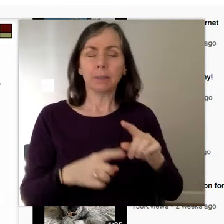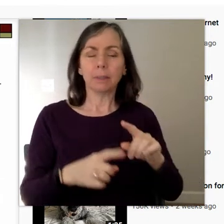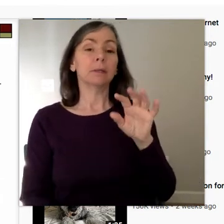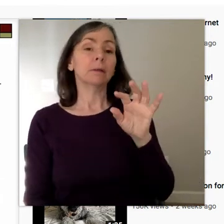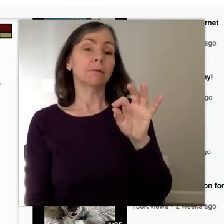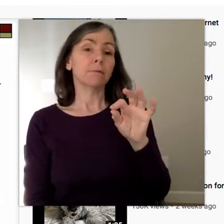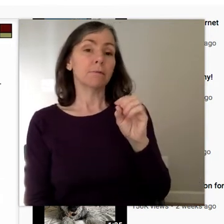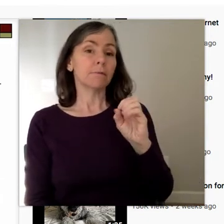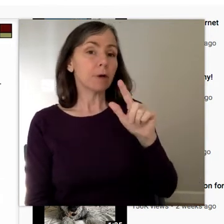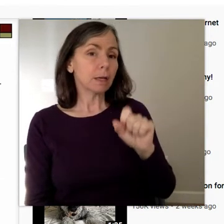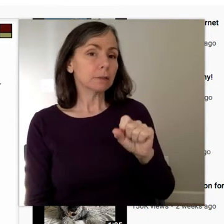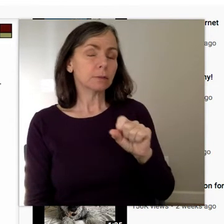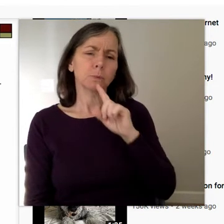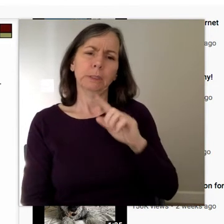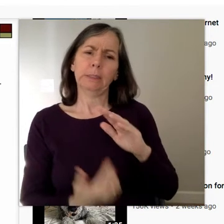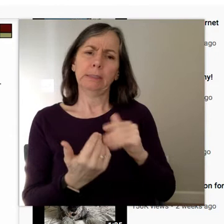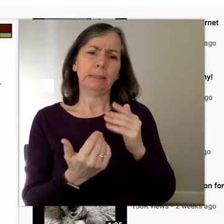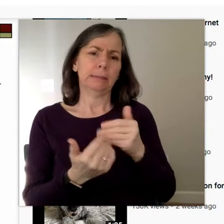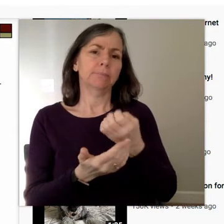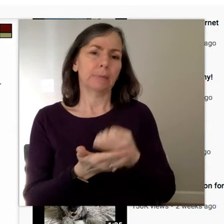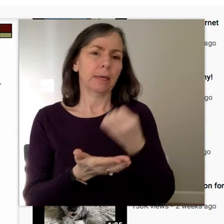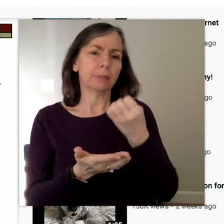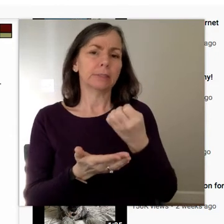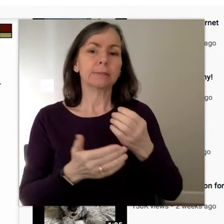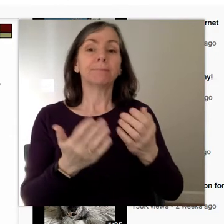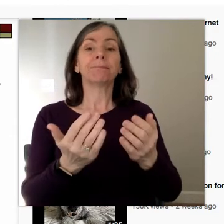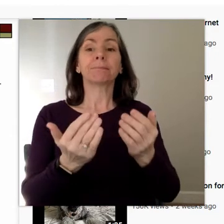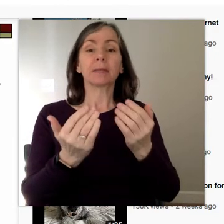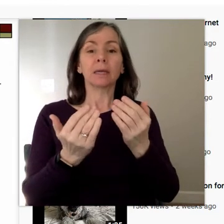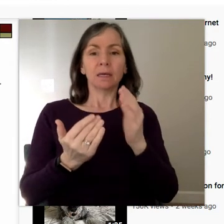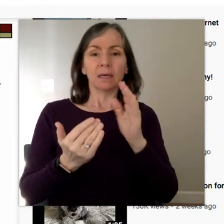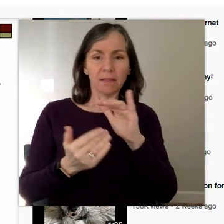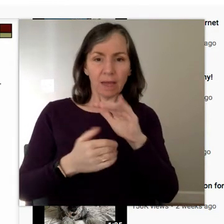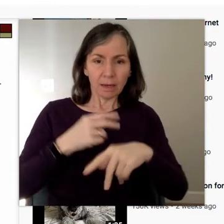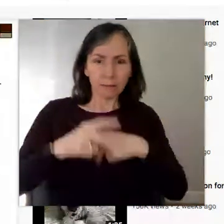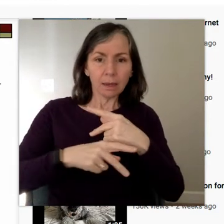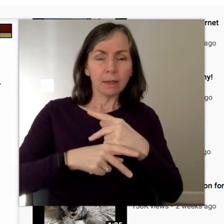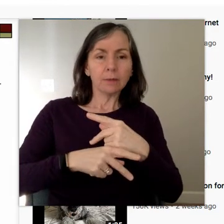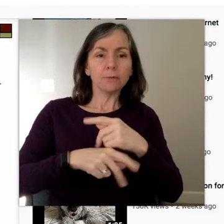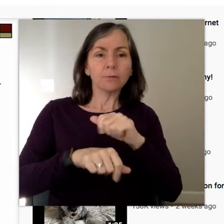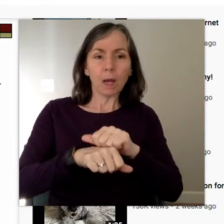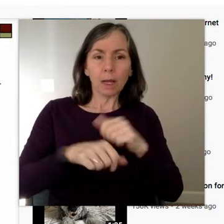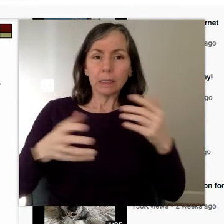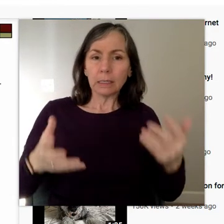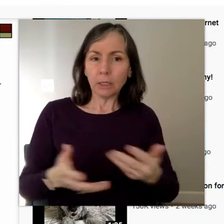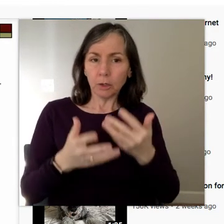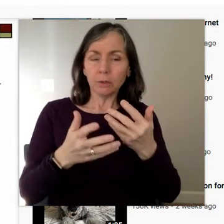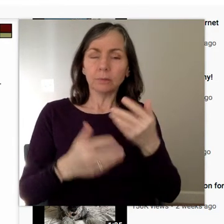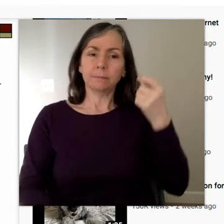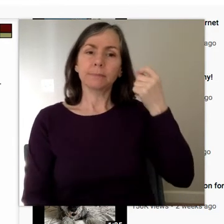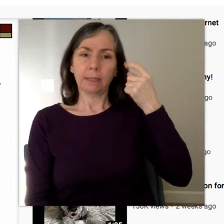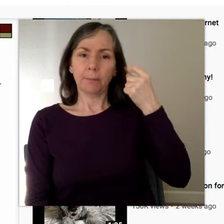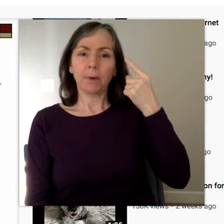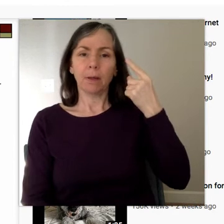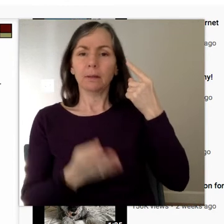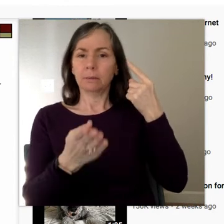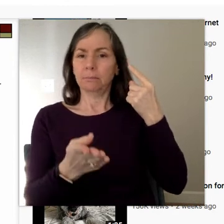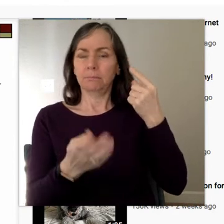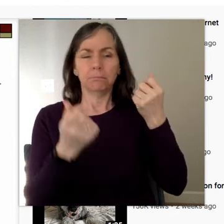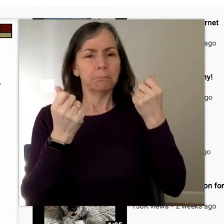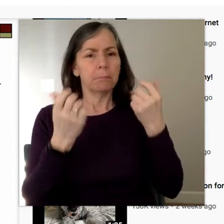clear piece of evidence. This is the kind of rock around St. Paul. It should be familiar. So we do have a lot of fossils.